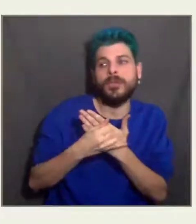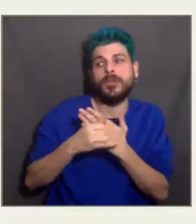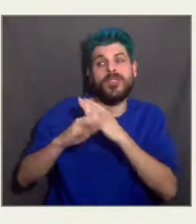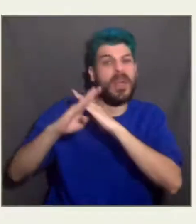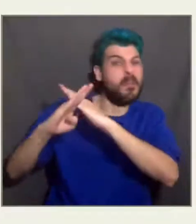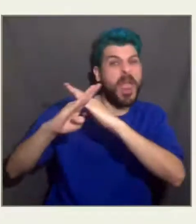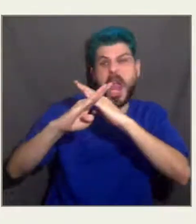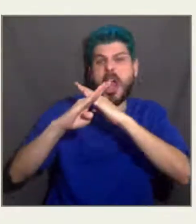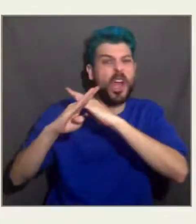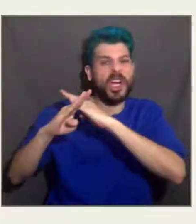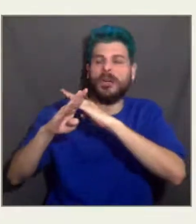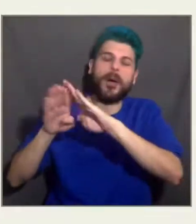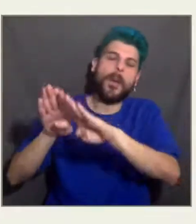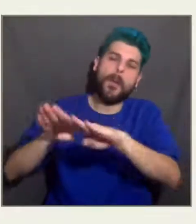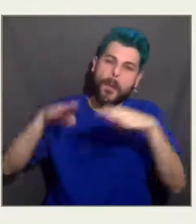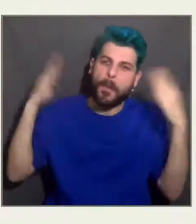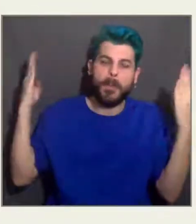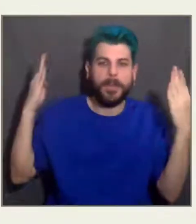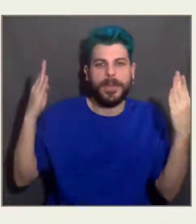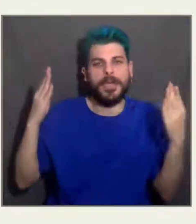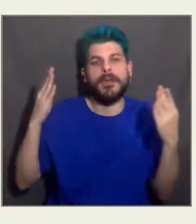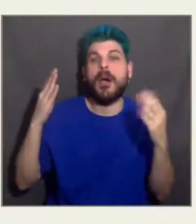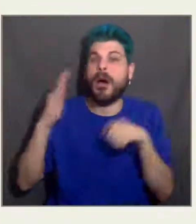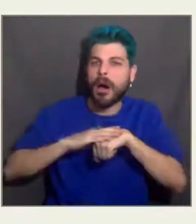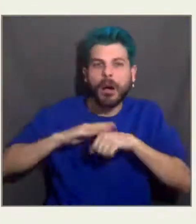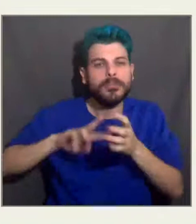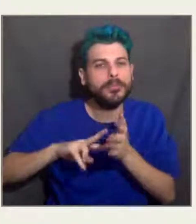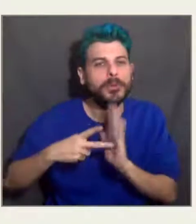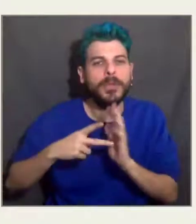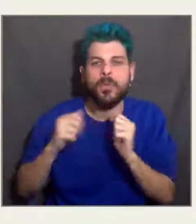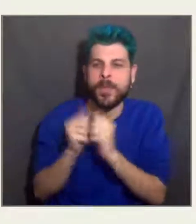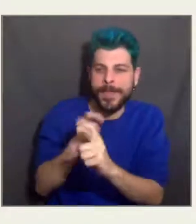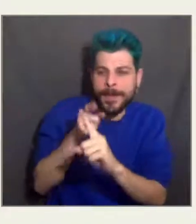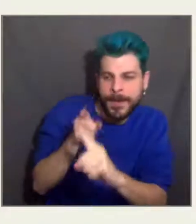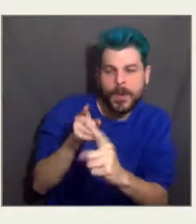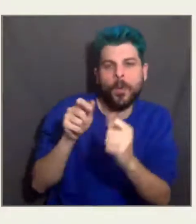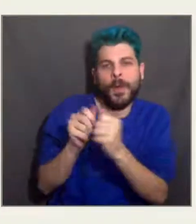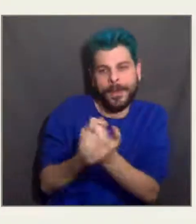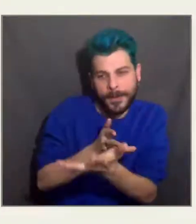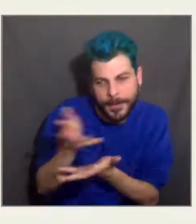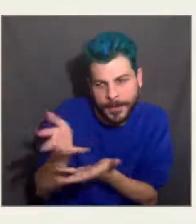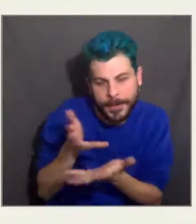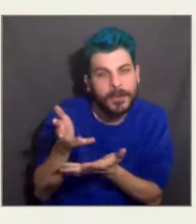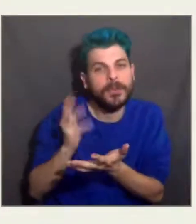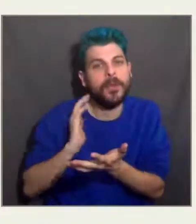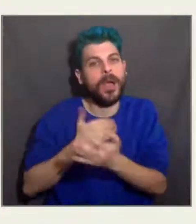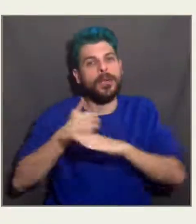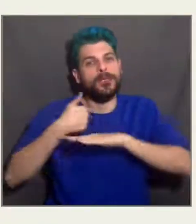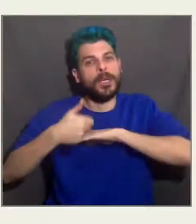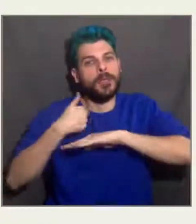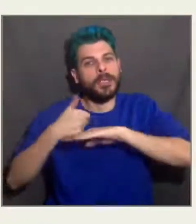have to intentionally, very intentionally make sure that a transportation project is investment in the